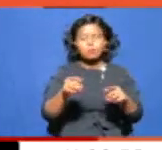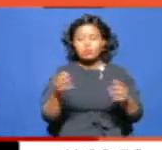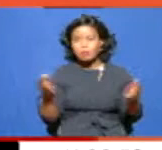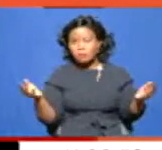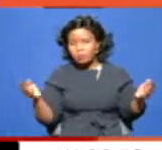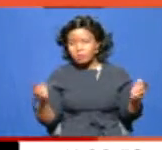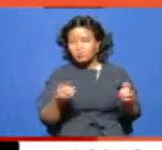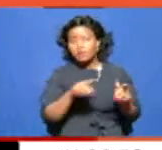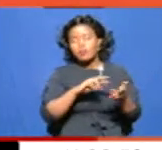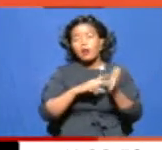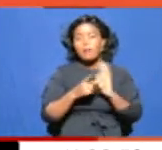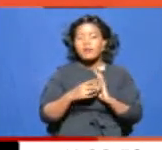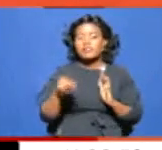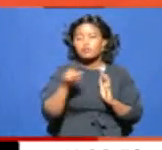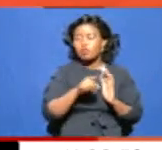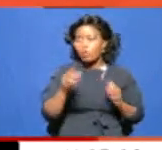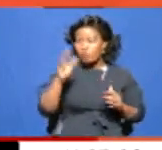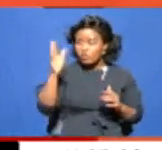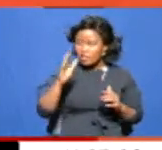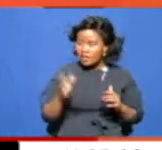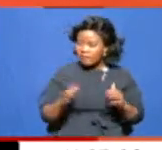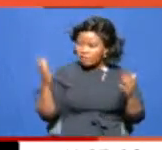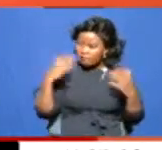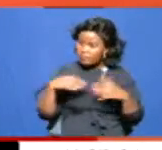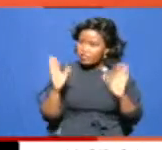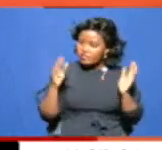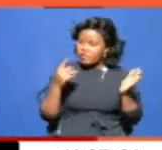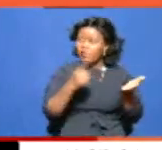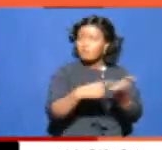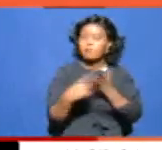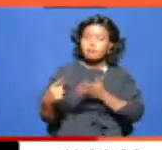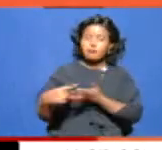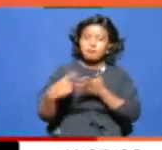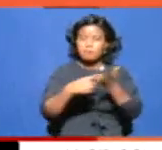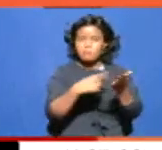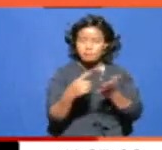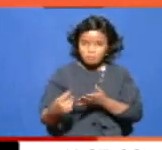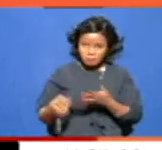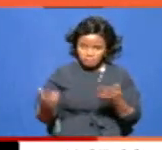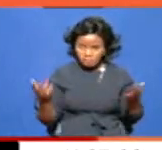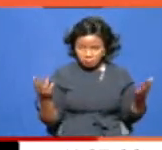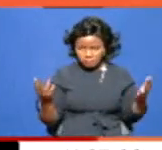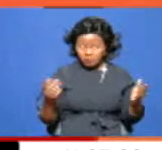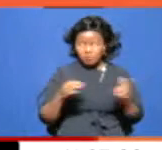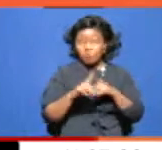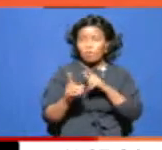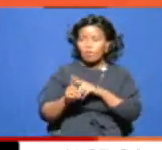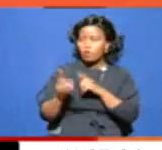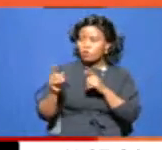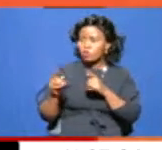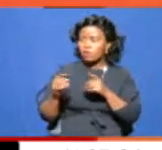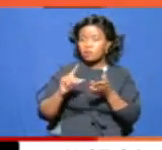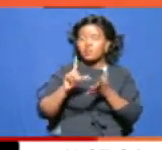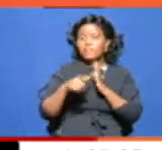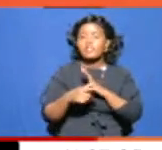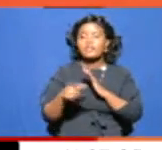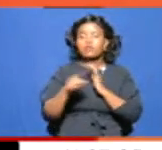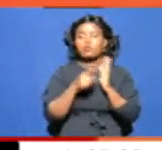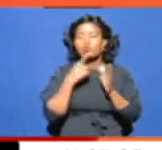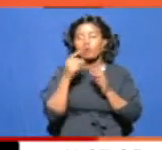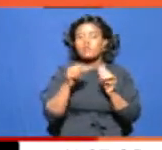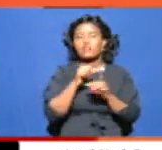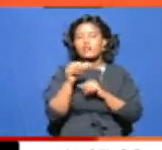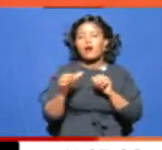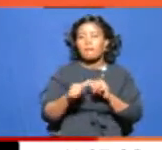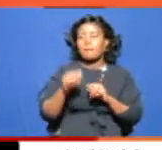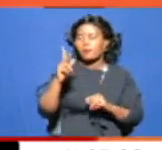we'll never finish this conversation. We'll talk about marketing, I think, when we come to the segment when we'll be talking about the Karamoja Super Cup. Mm-hmm.